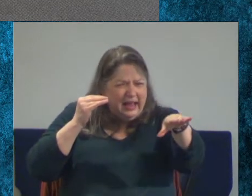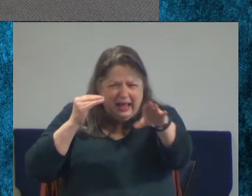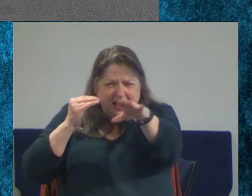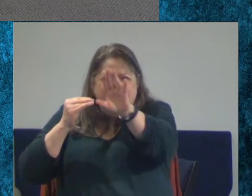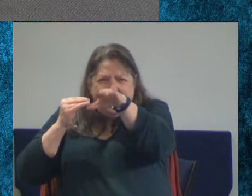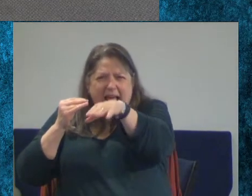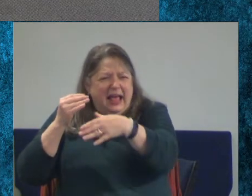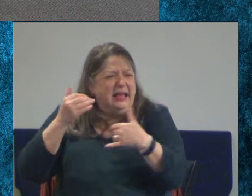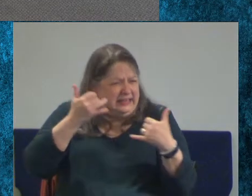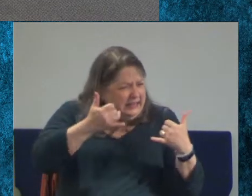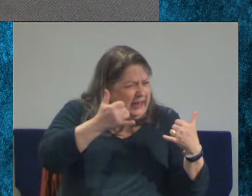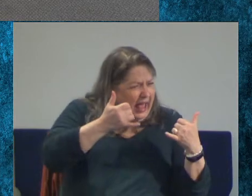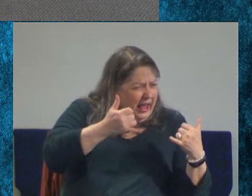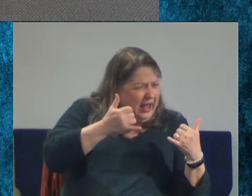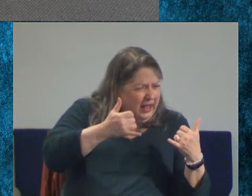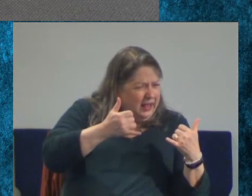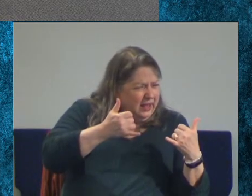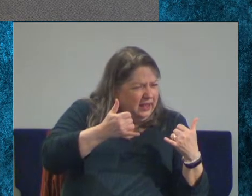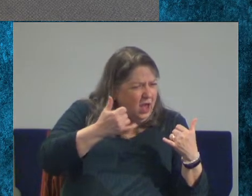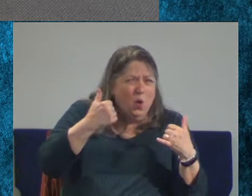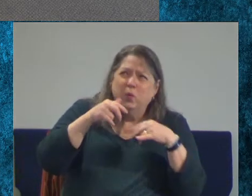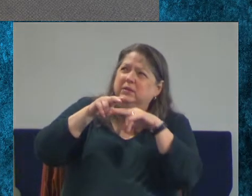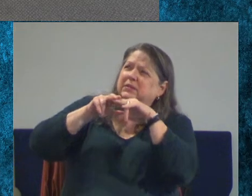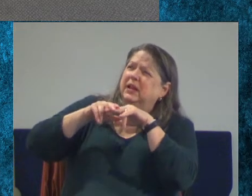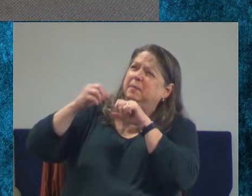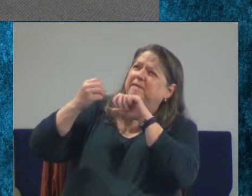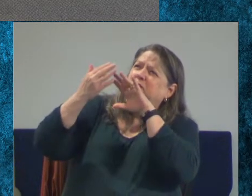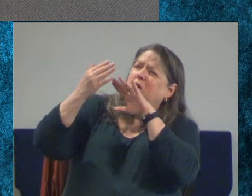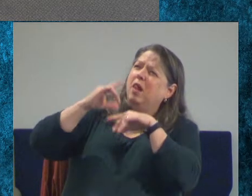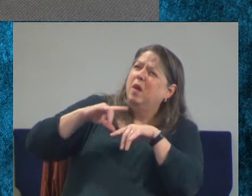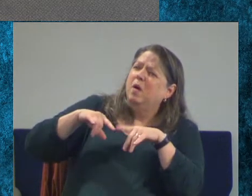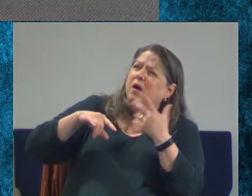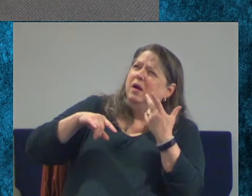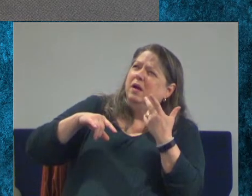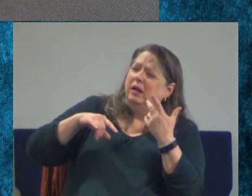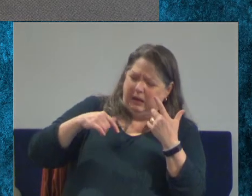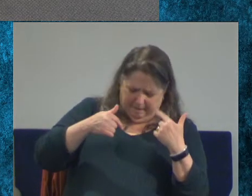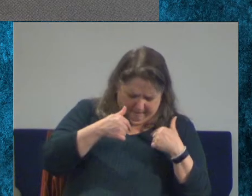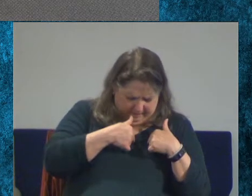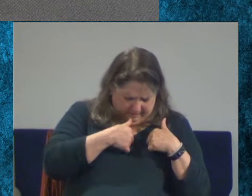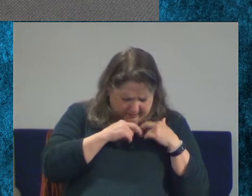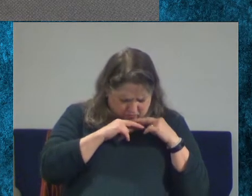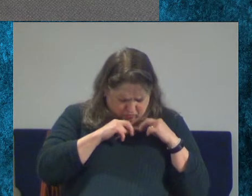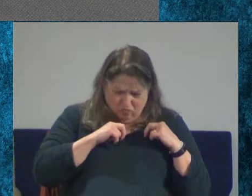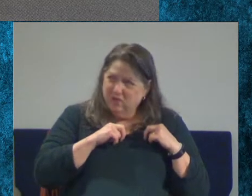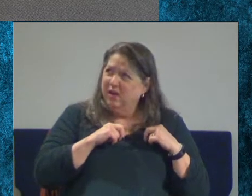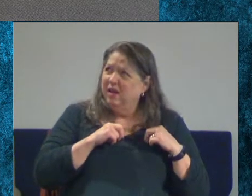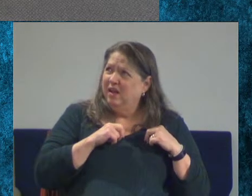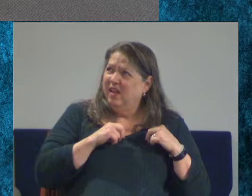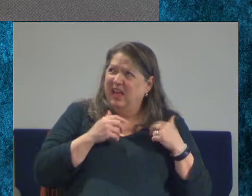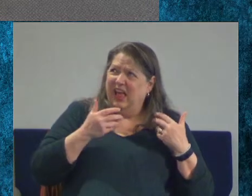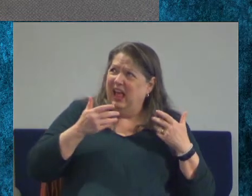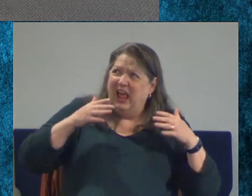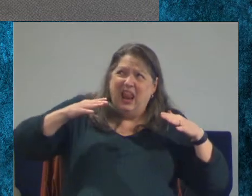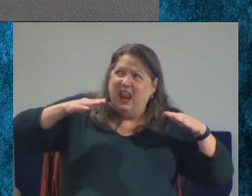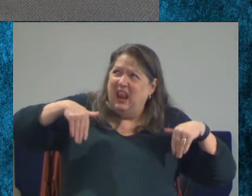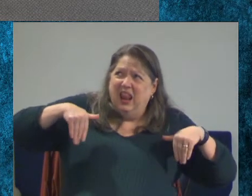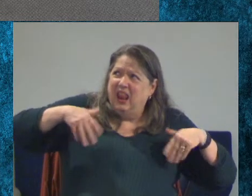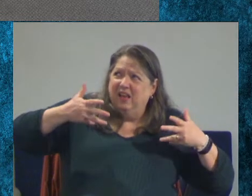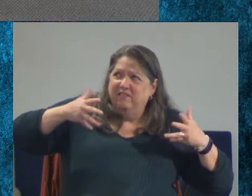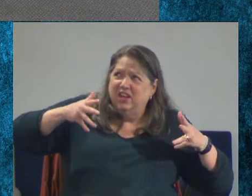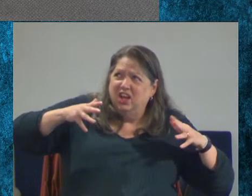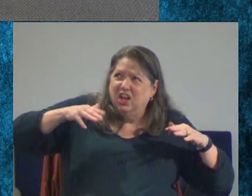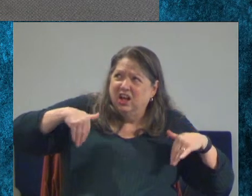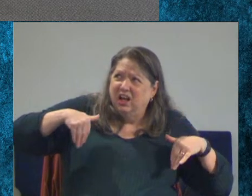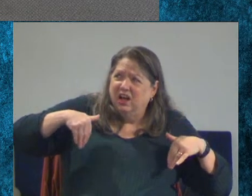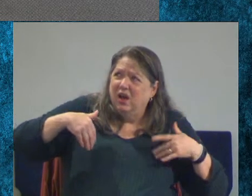we sit here before the Lord, might there be some unfinished business in your life that God is talking to you